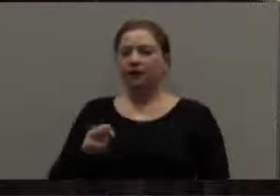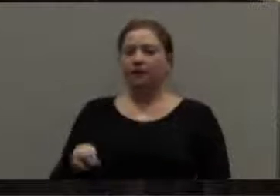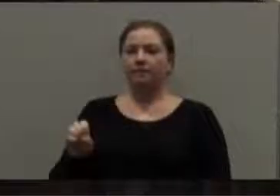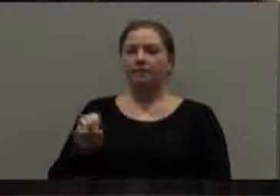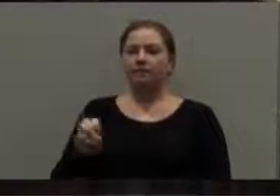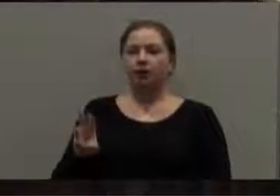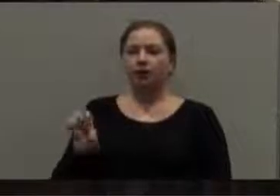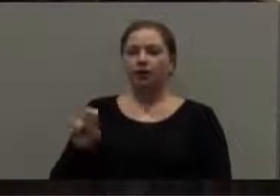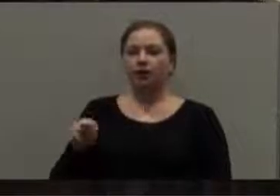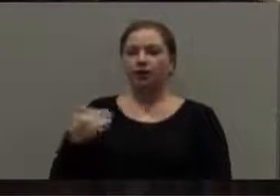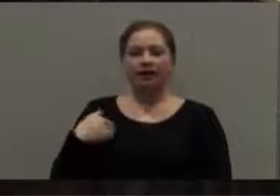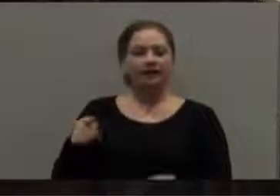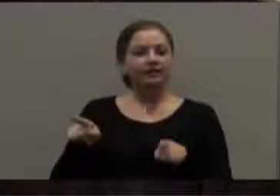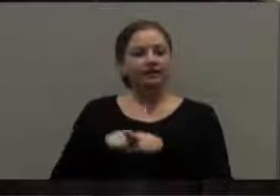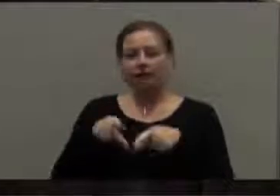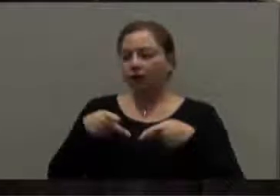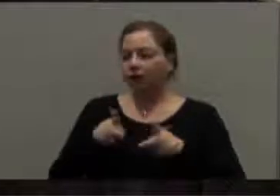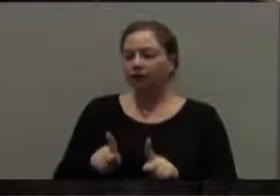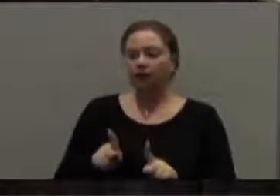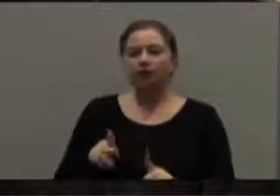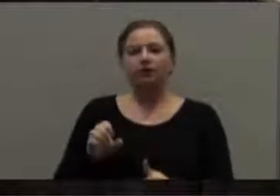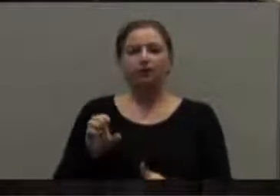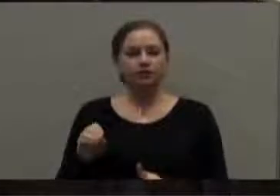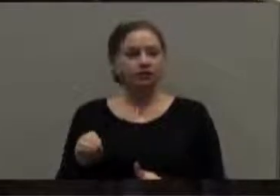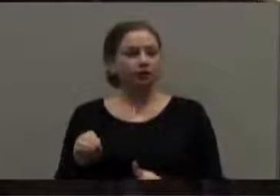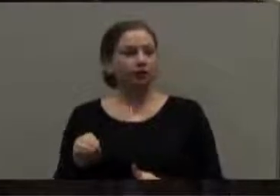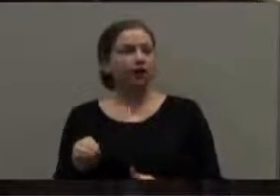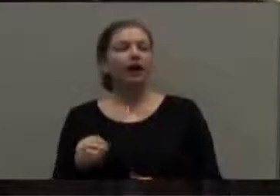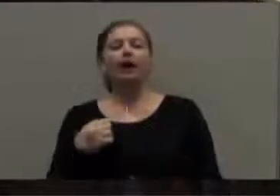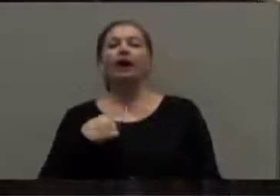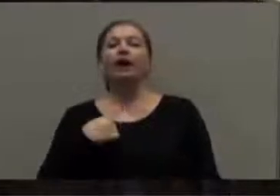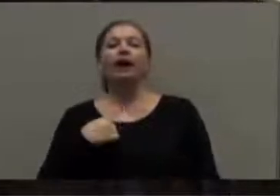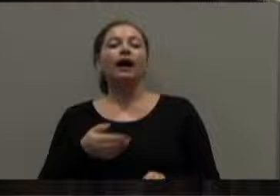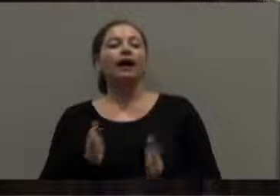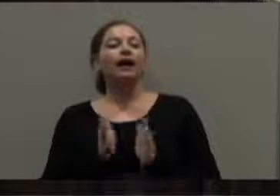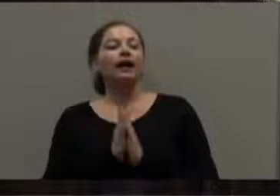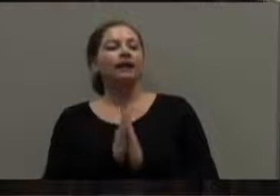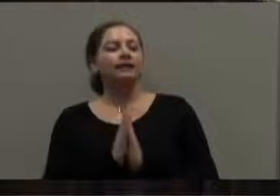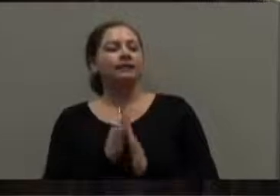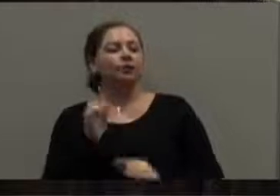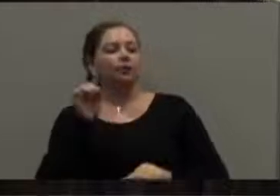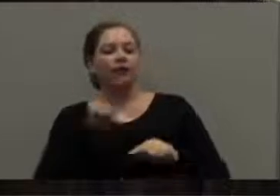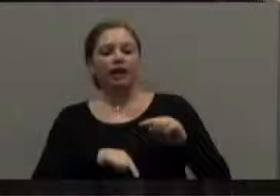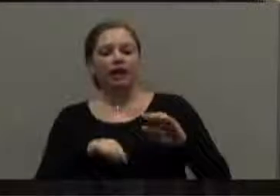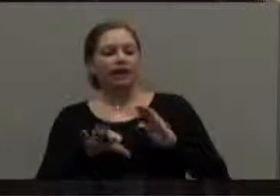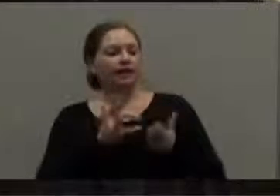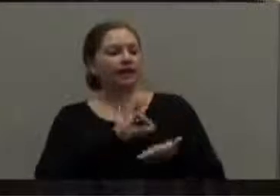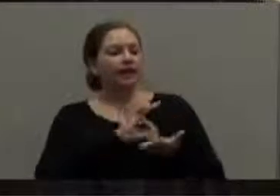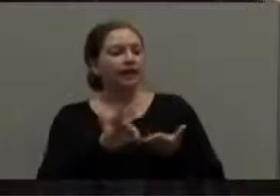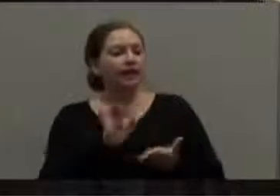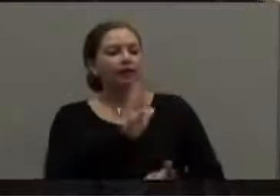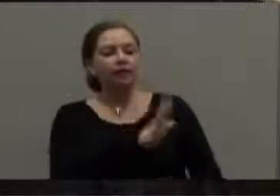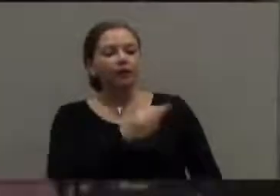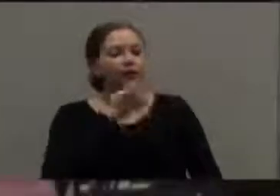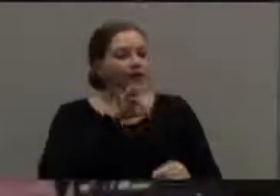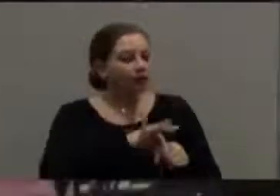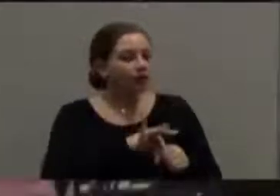So therefore, I would ask that it not be counted and that we adjourn the meeting.